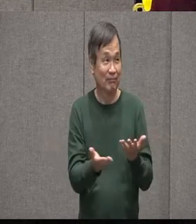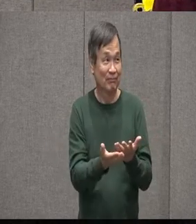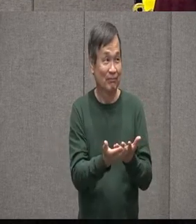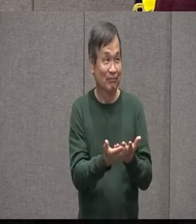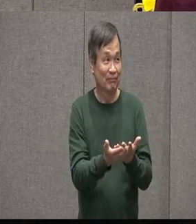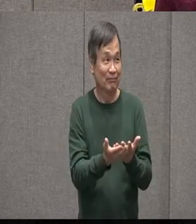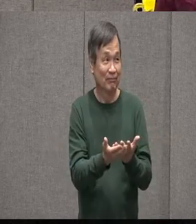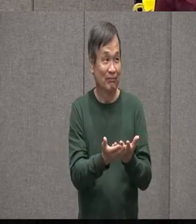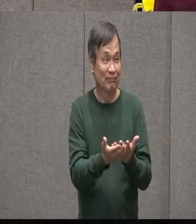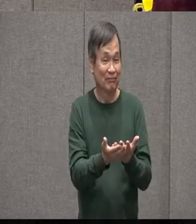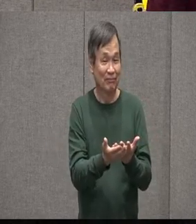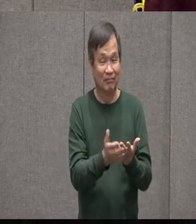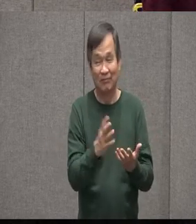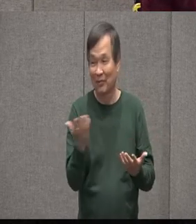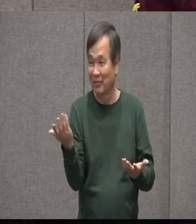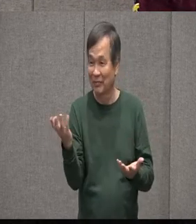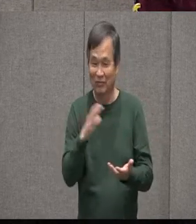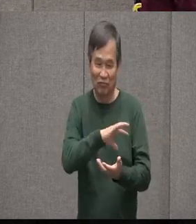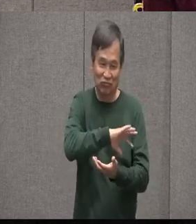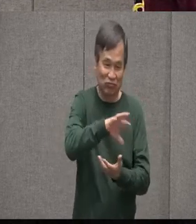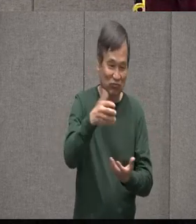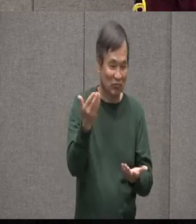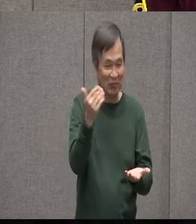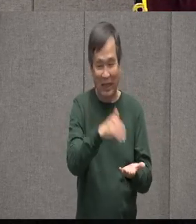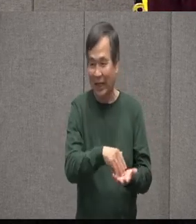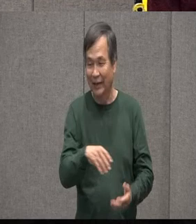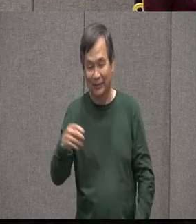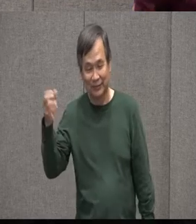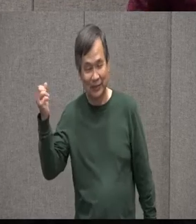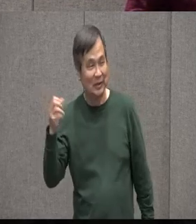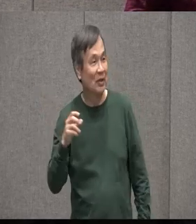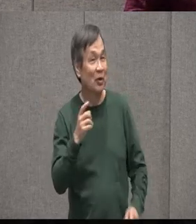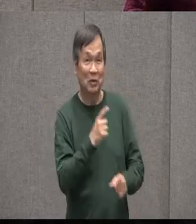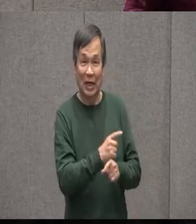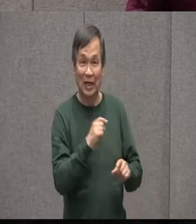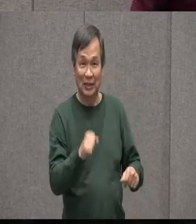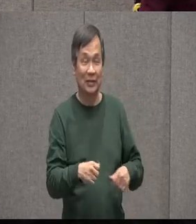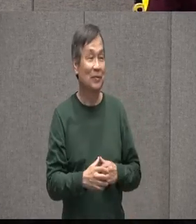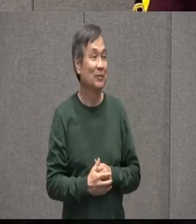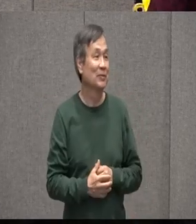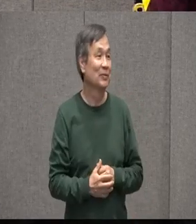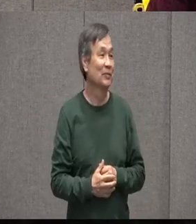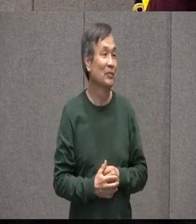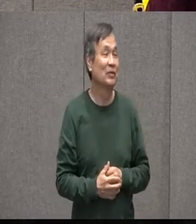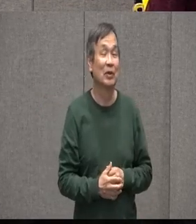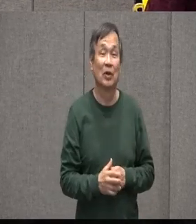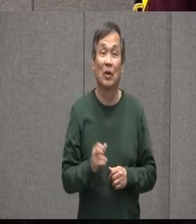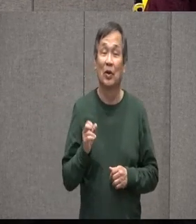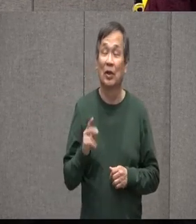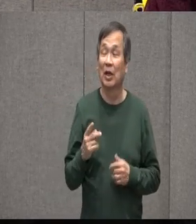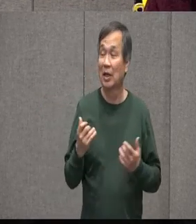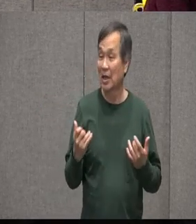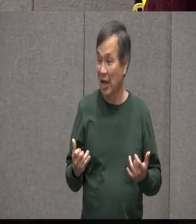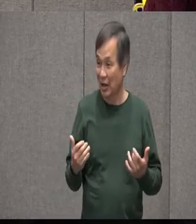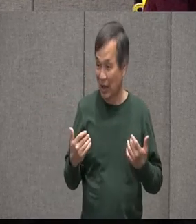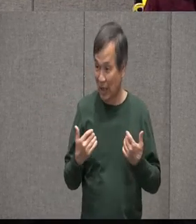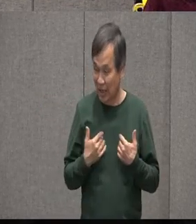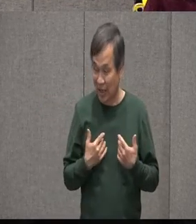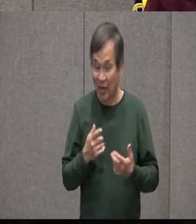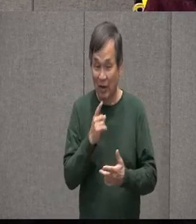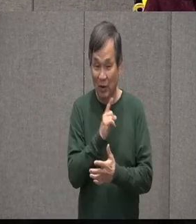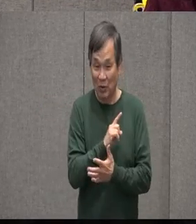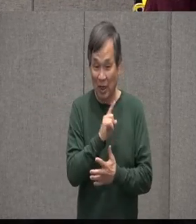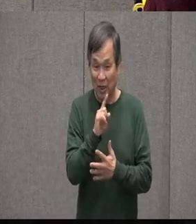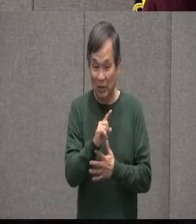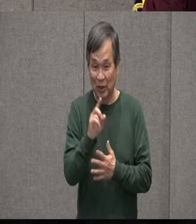I'm just going to roll them all over again. Which you can do. You don't have to keep any of them. Okay, now I have 2 ones,